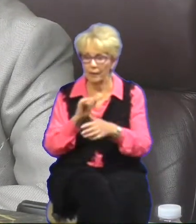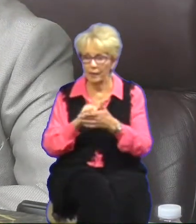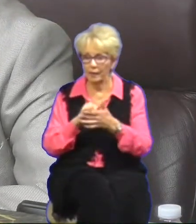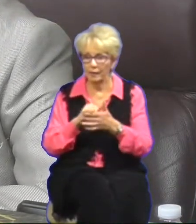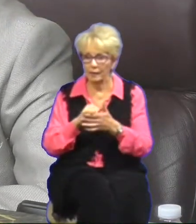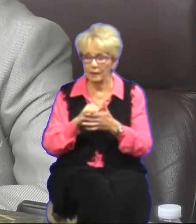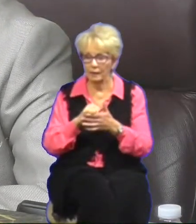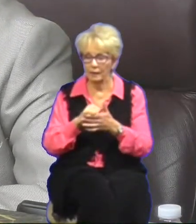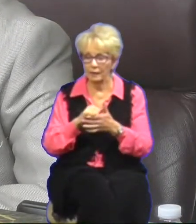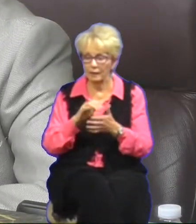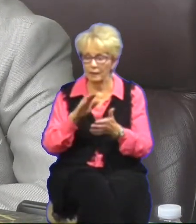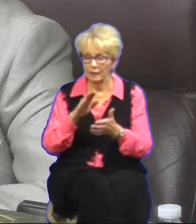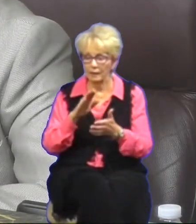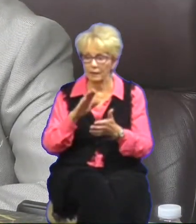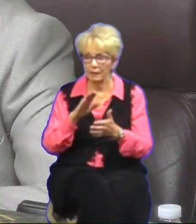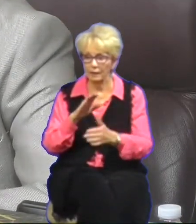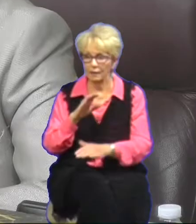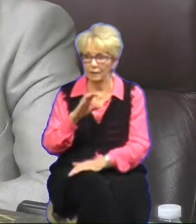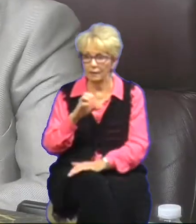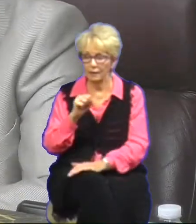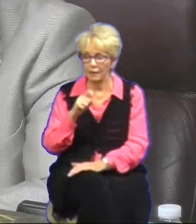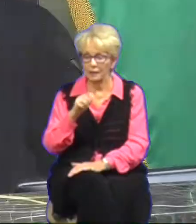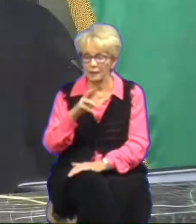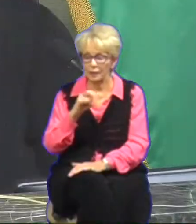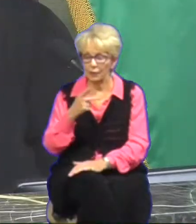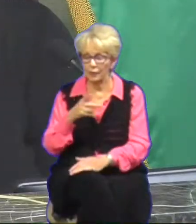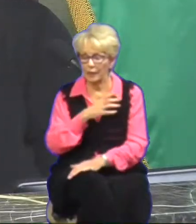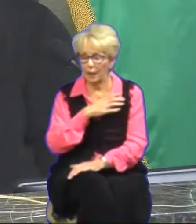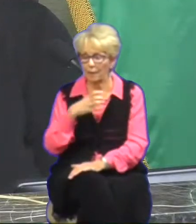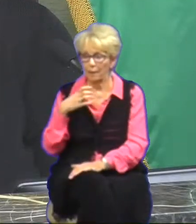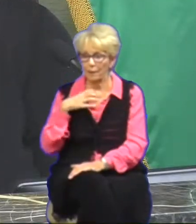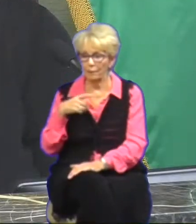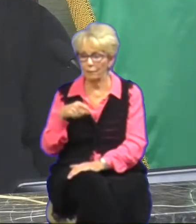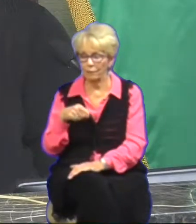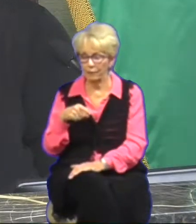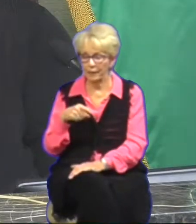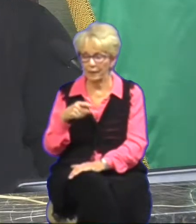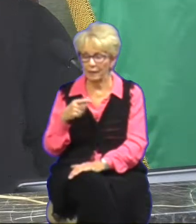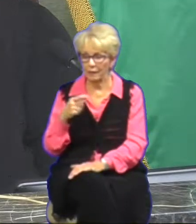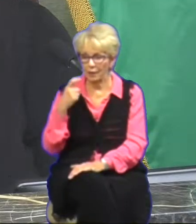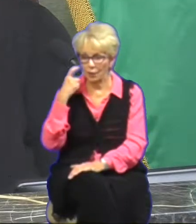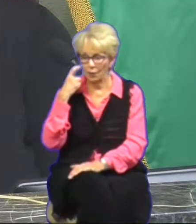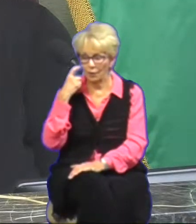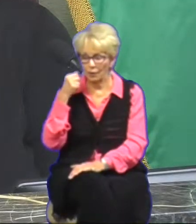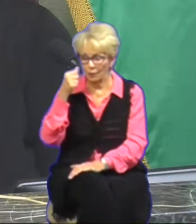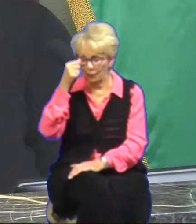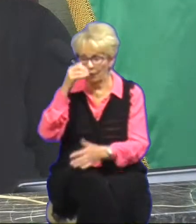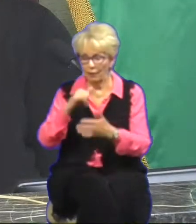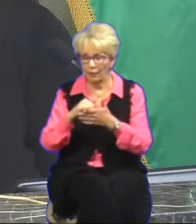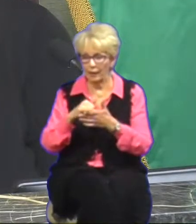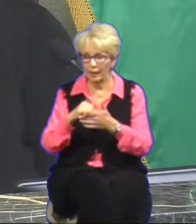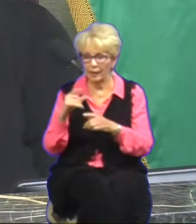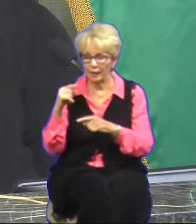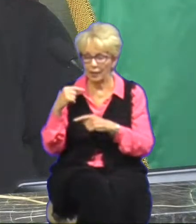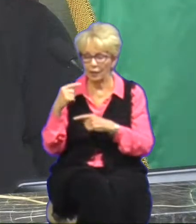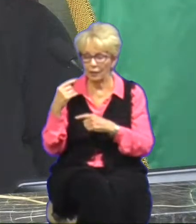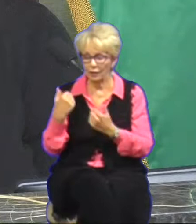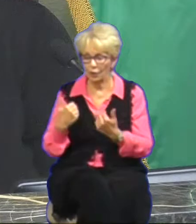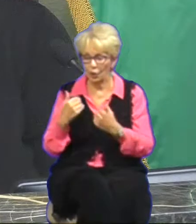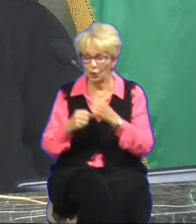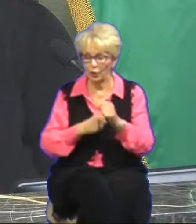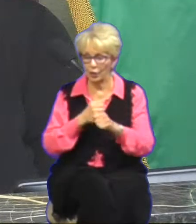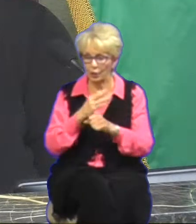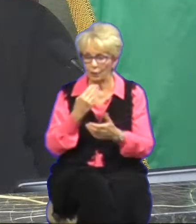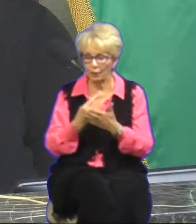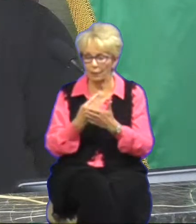Square Park Steering Committee. Sally? Mm-hmm. So you'll also recall that in the current year's budget, we